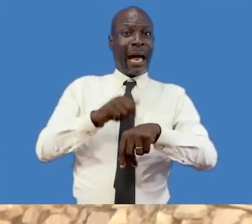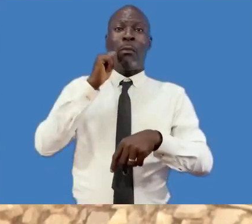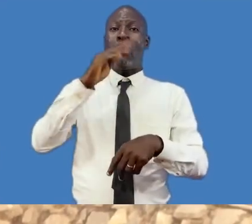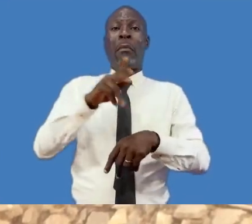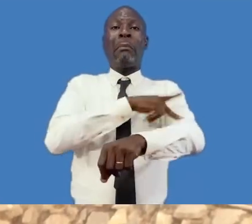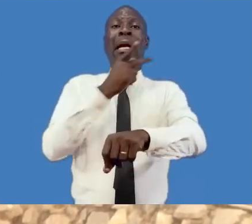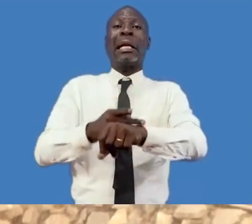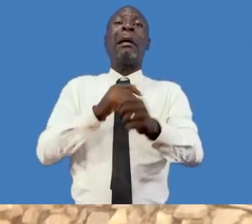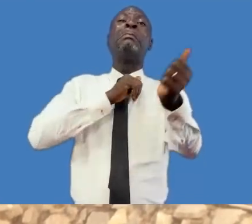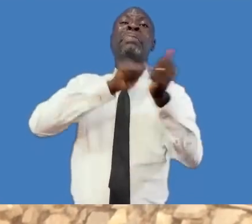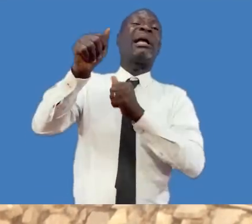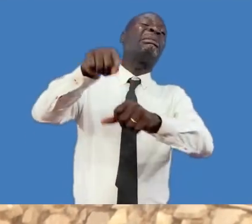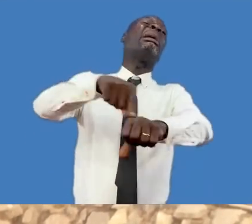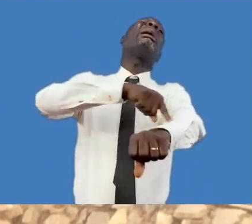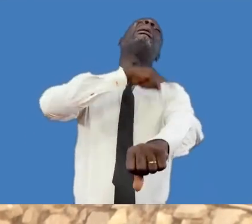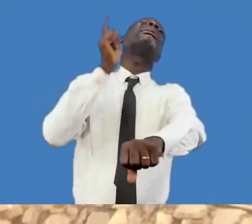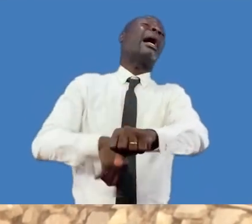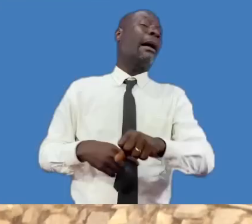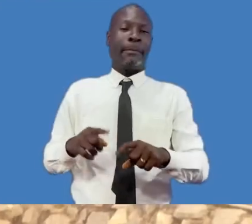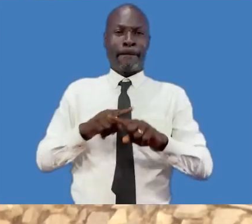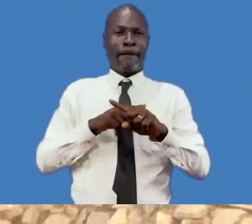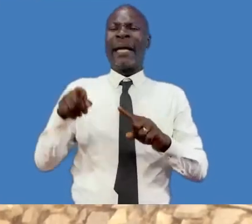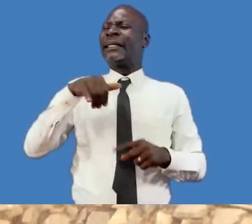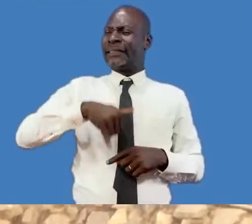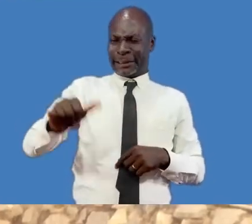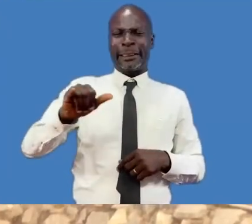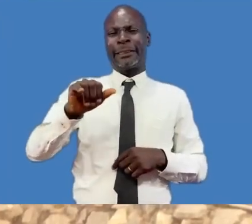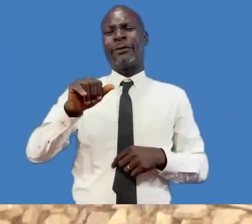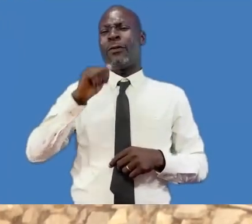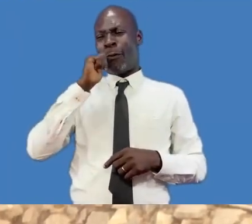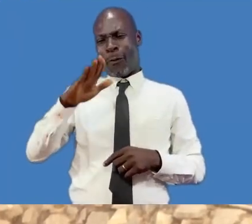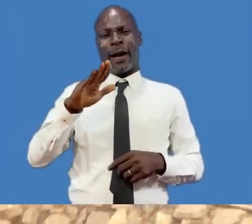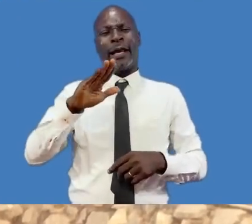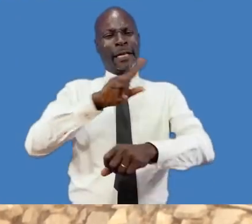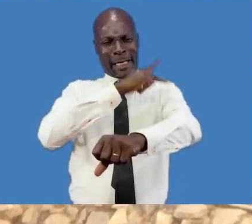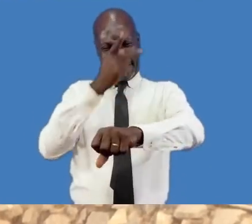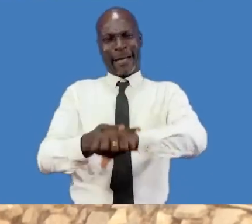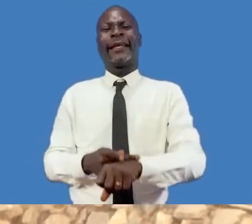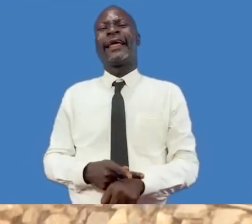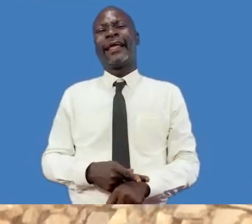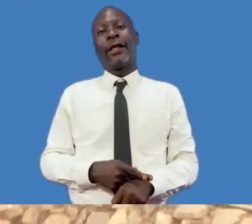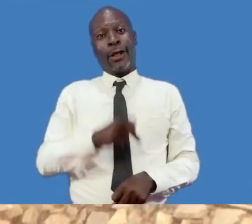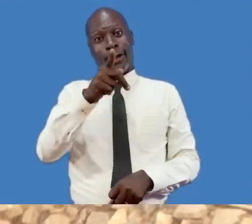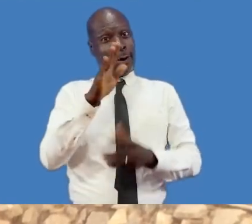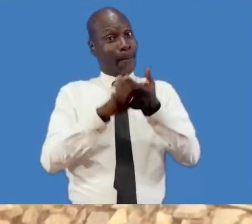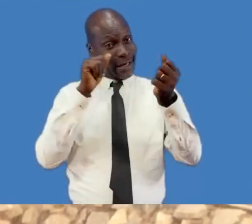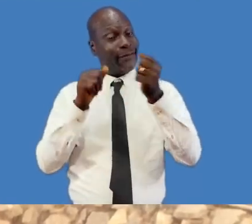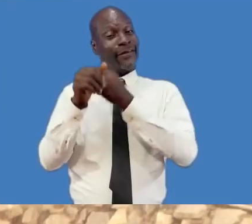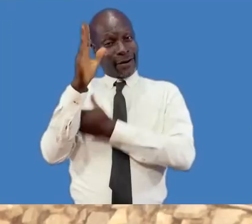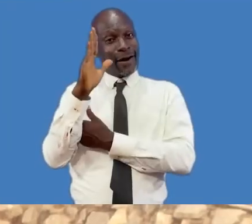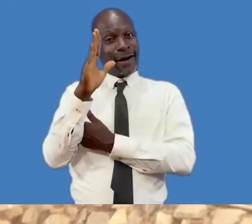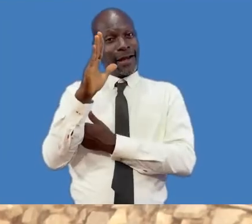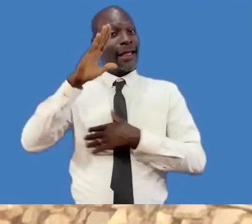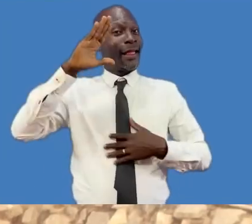atwam e wo na brabom. Bible say. Me no kasafa gidi ho. Enti ojo nyankopon di.